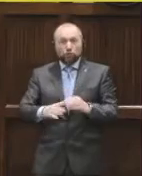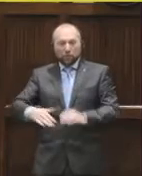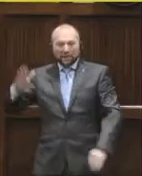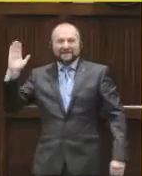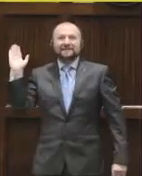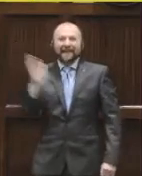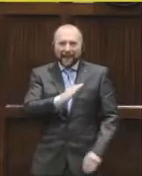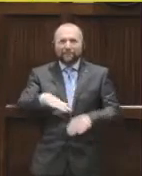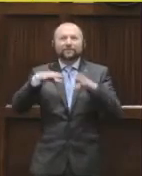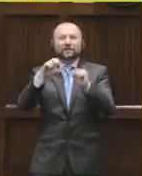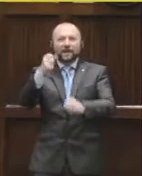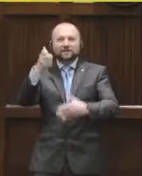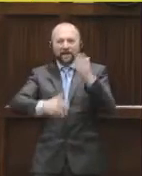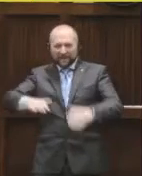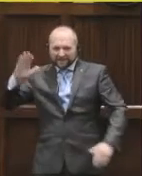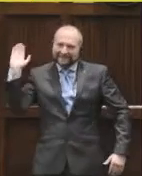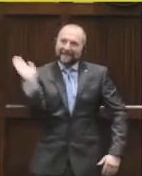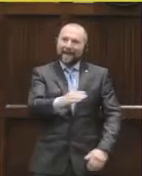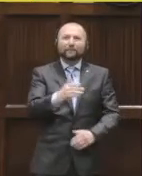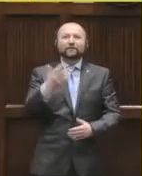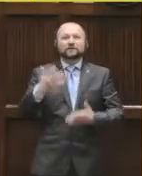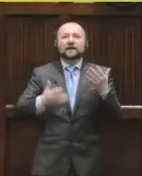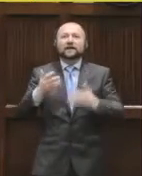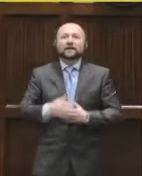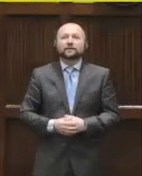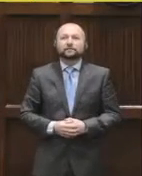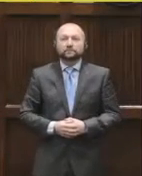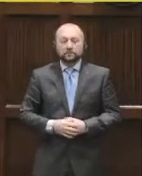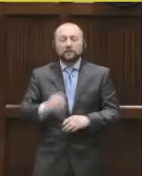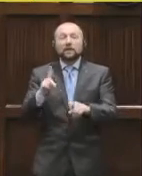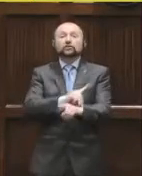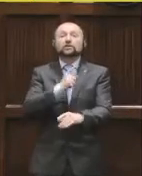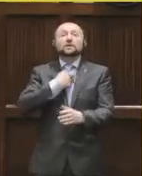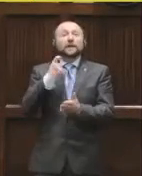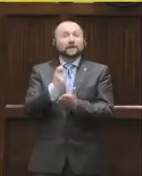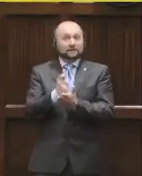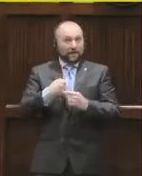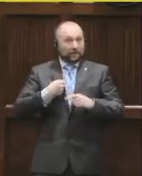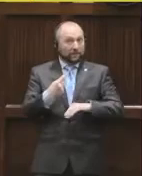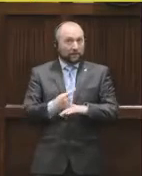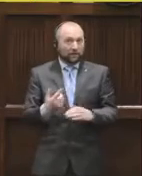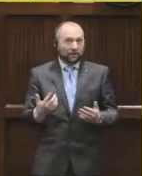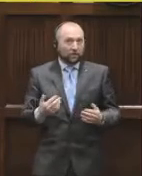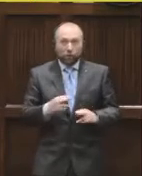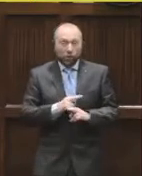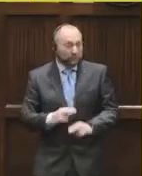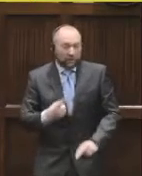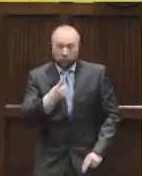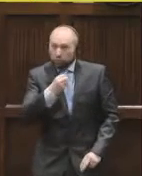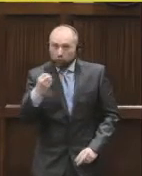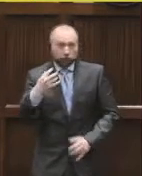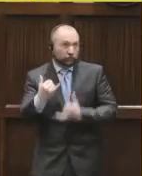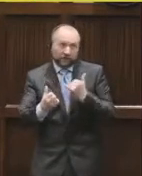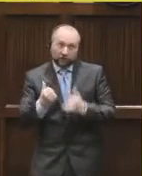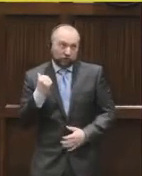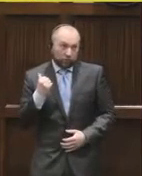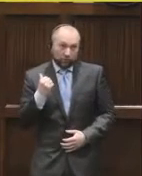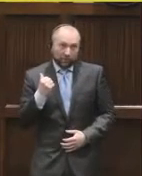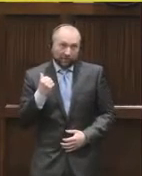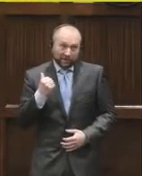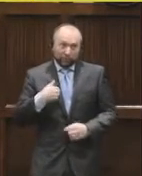they were caught signing. And during my time there, which isn't, 100 years ago, during my time